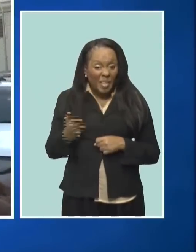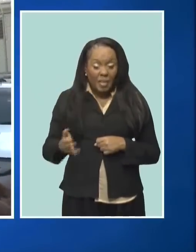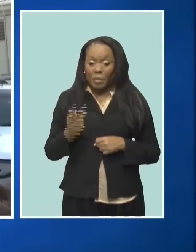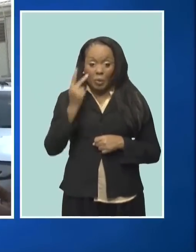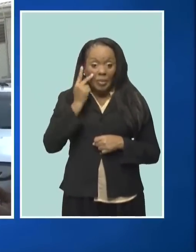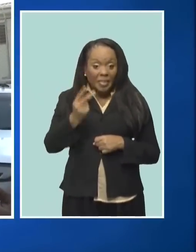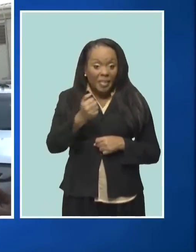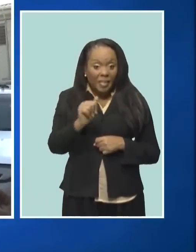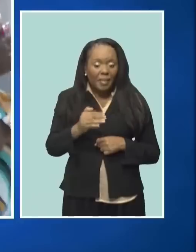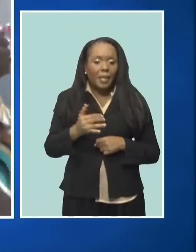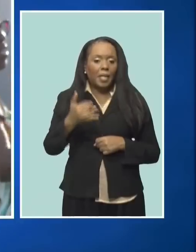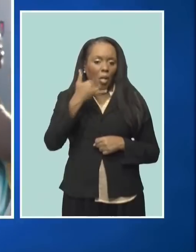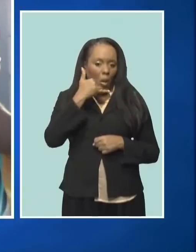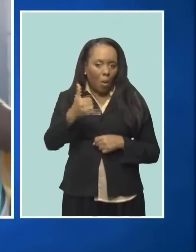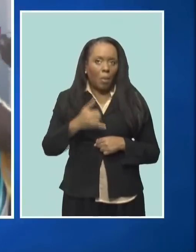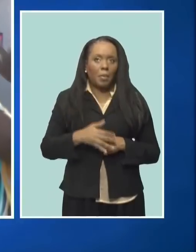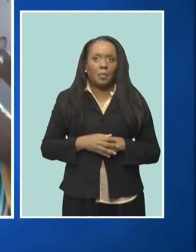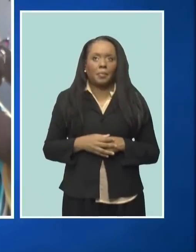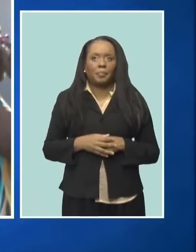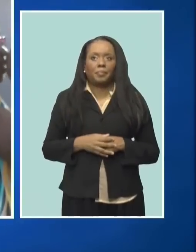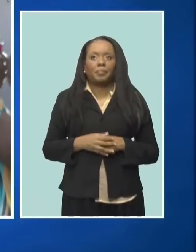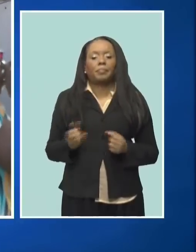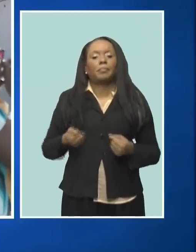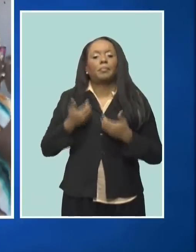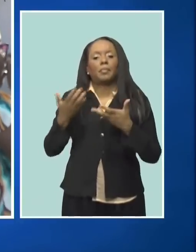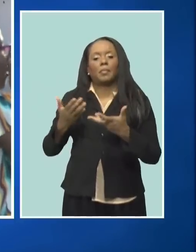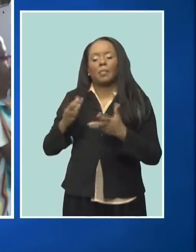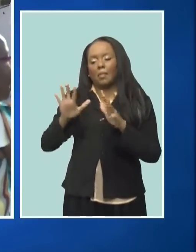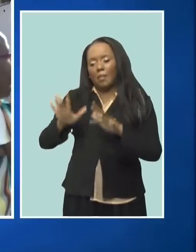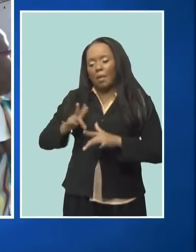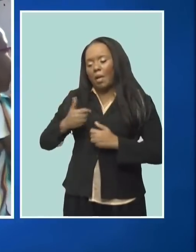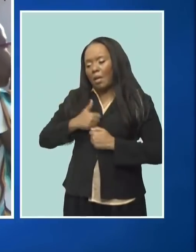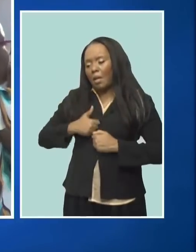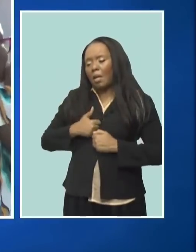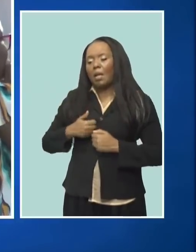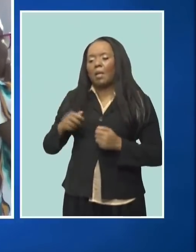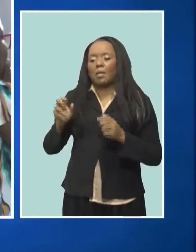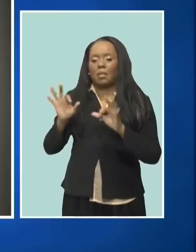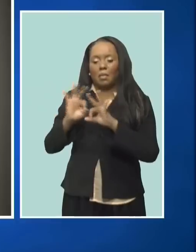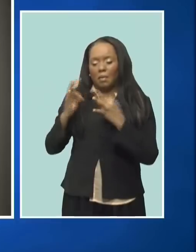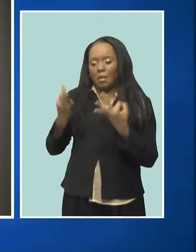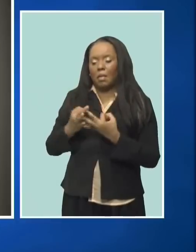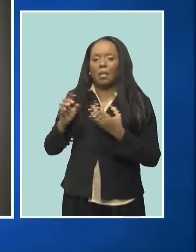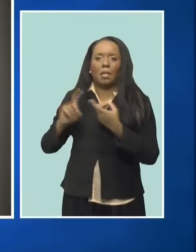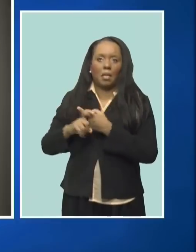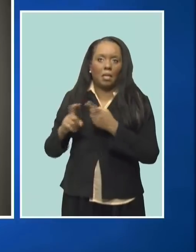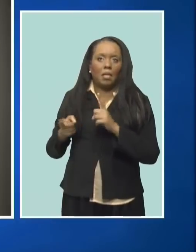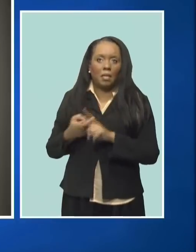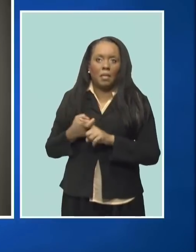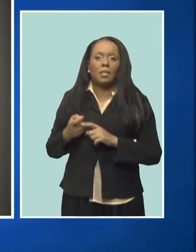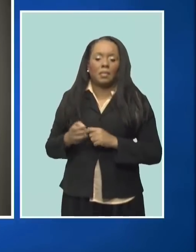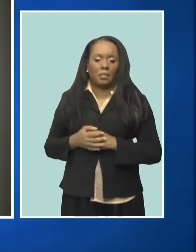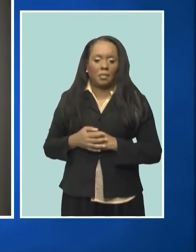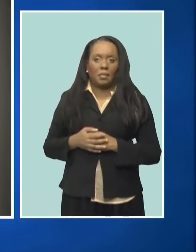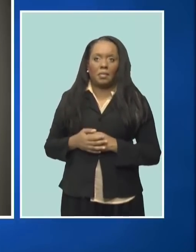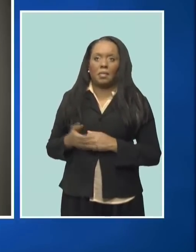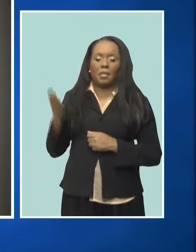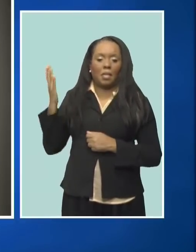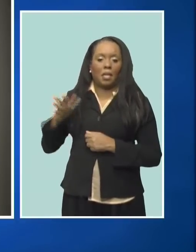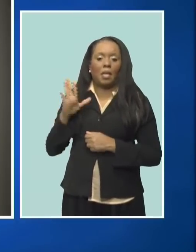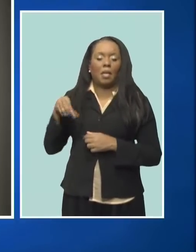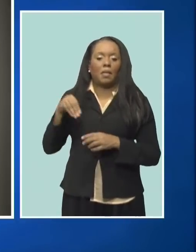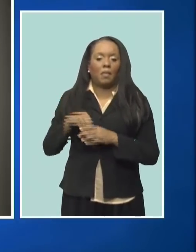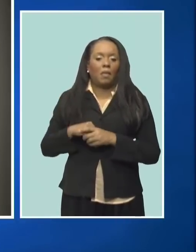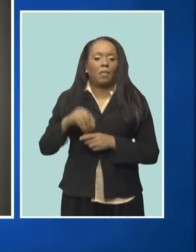matter. He says the service extends condolences to the relatives and friends of the officer who committed 31 years